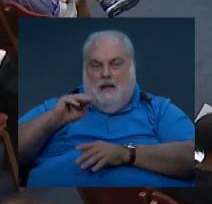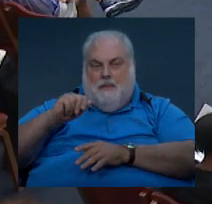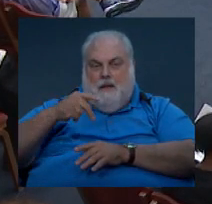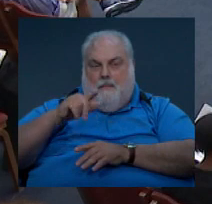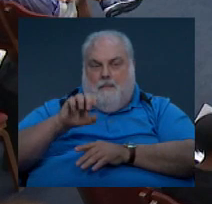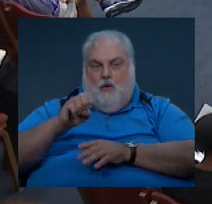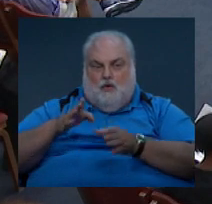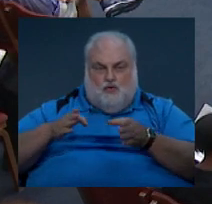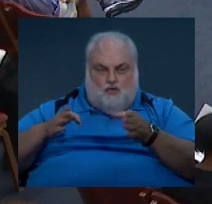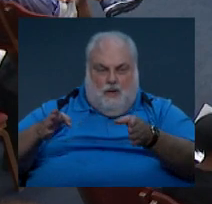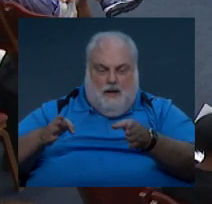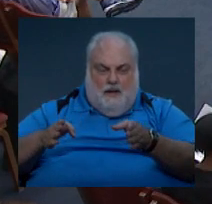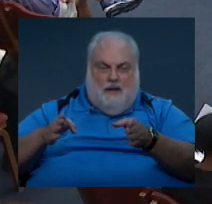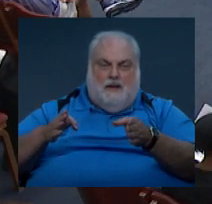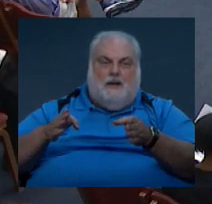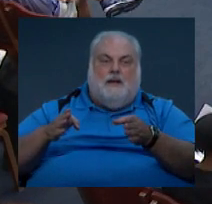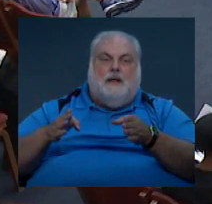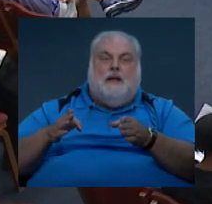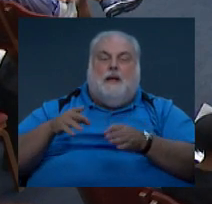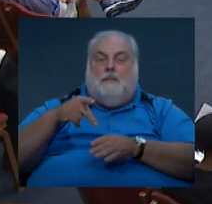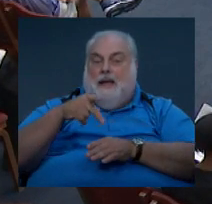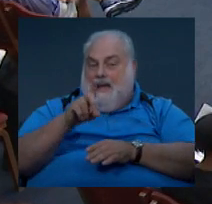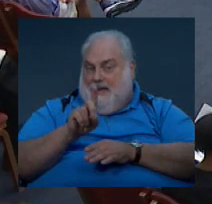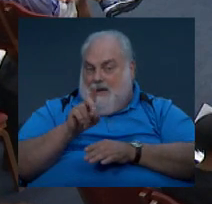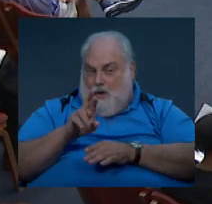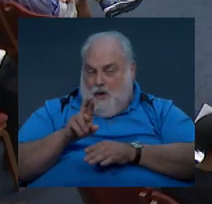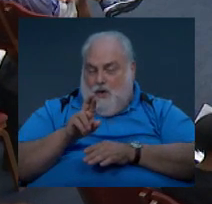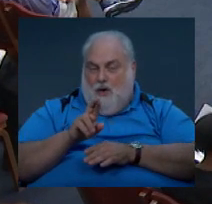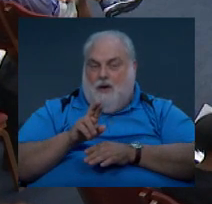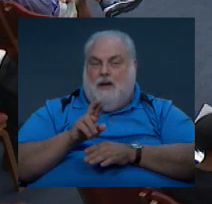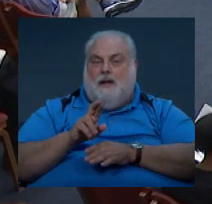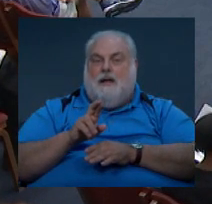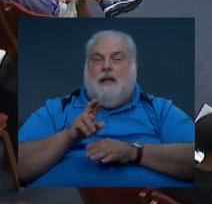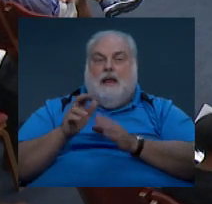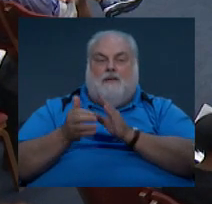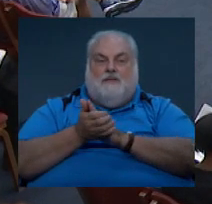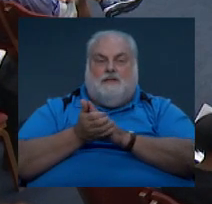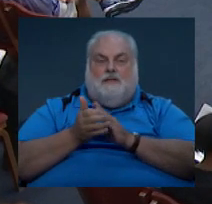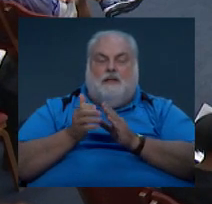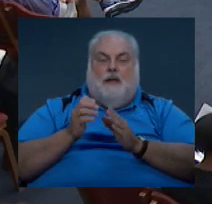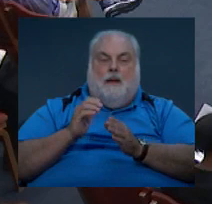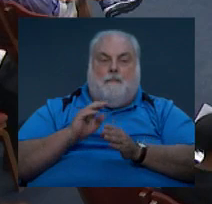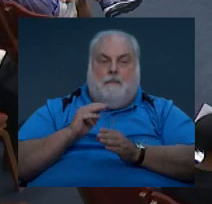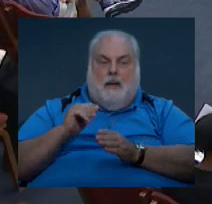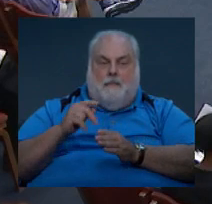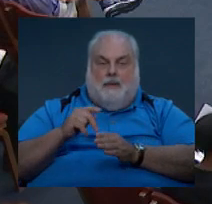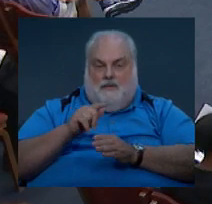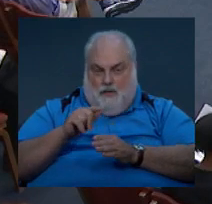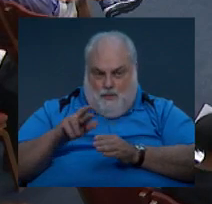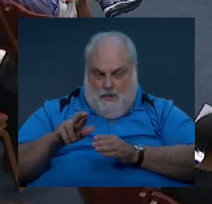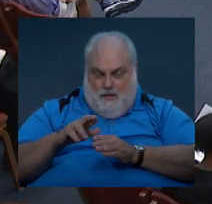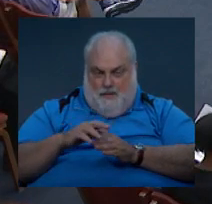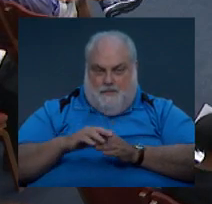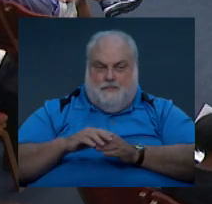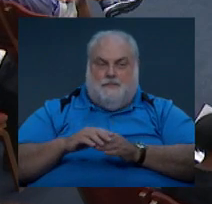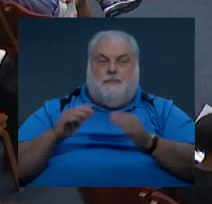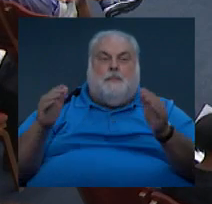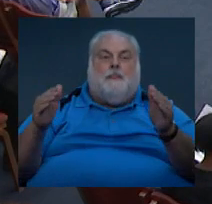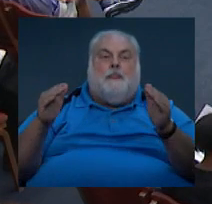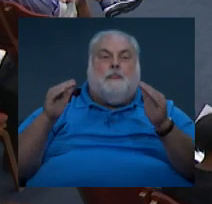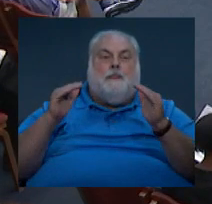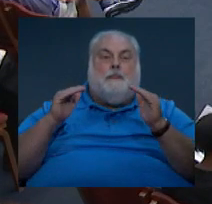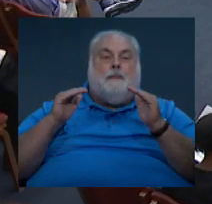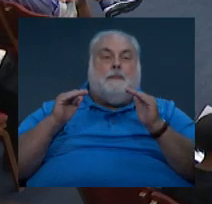form PDR, located at 517 Maple Street, Little Rock, Arkansas, amending the official zoning map of the city of Little Rock, Arkansas, and for